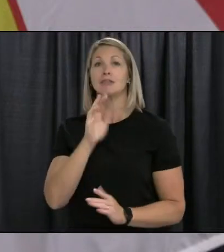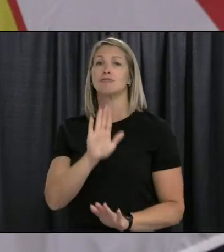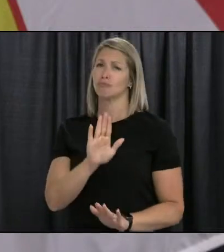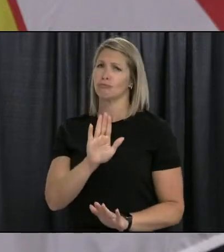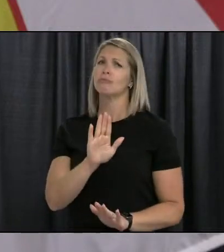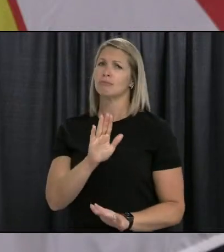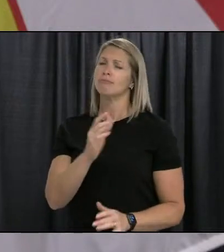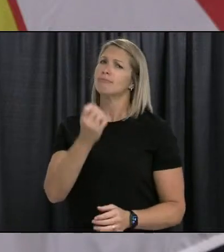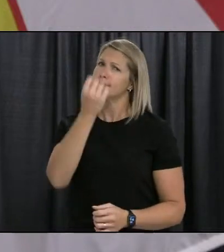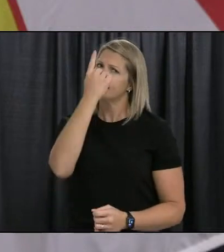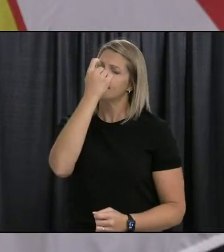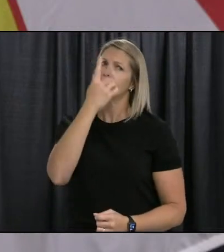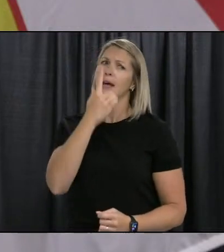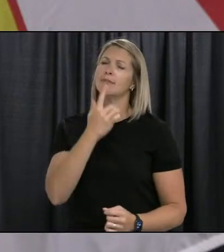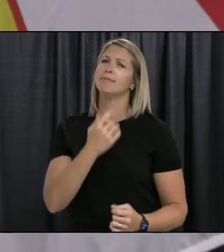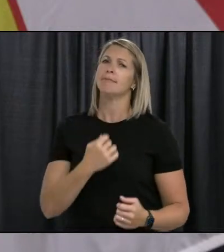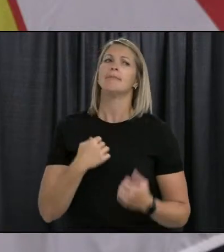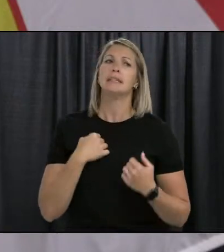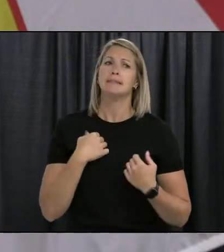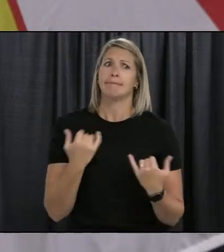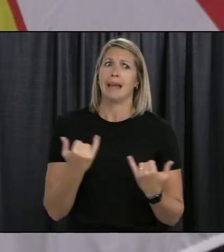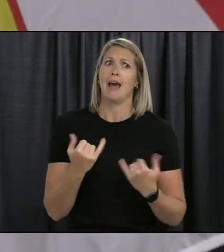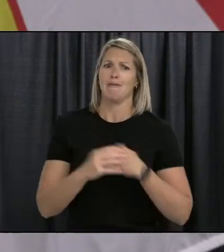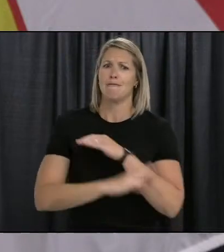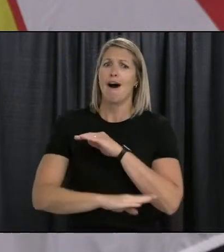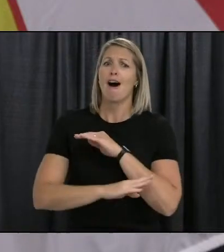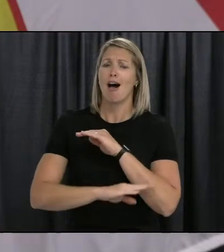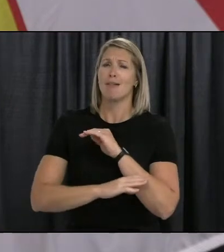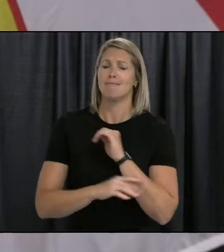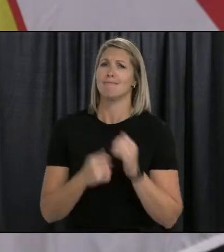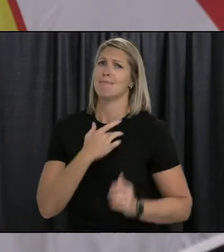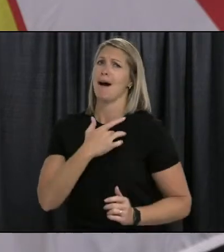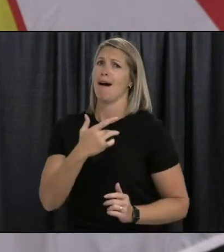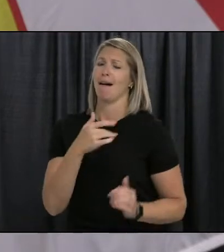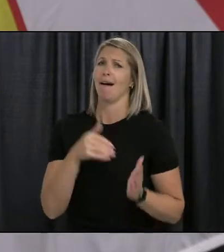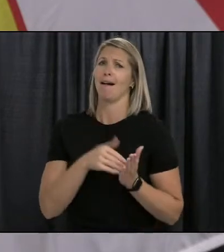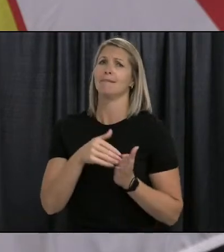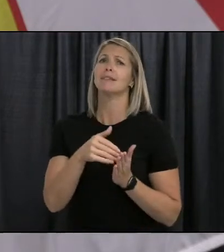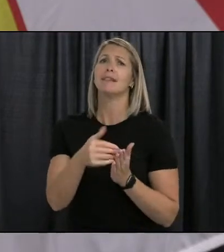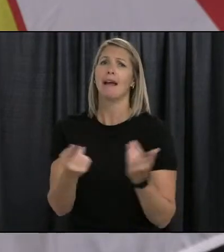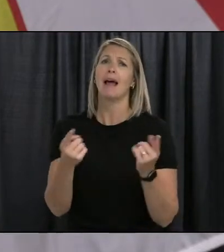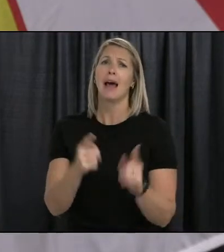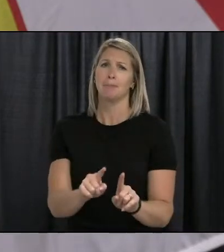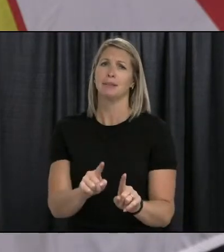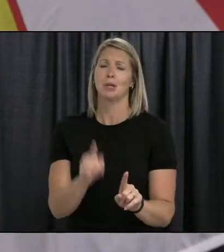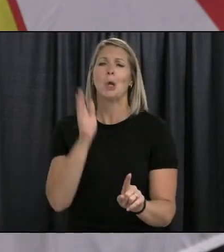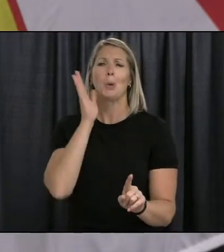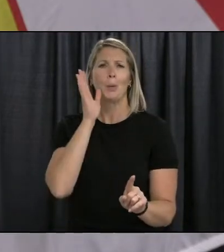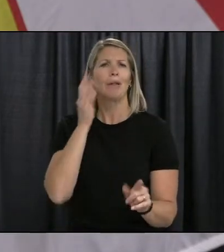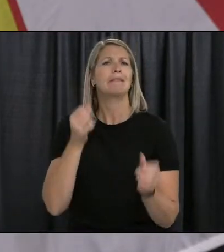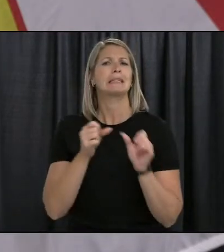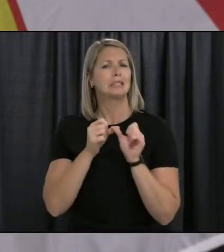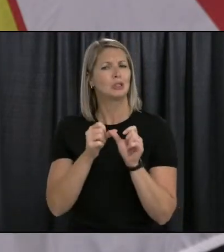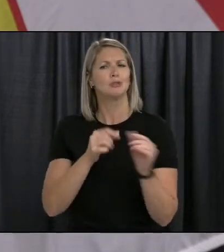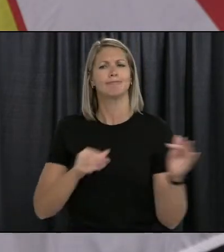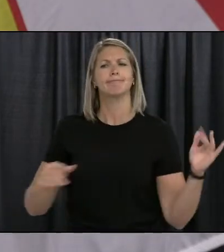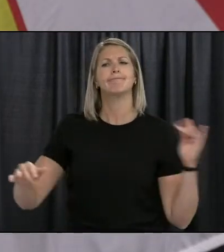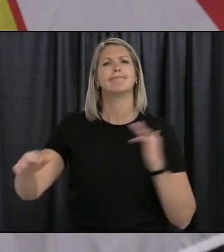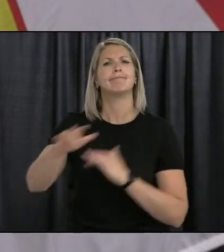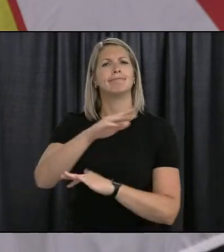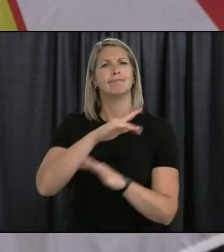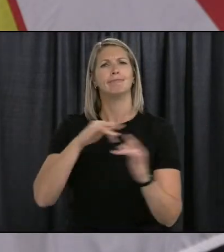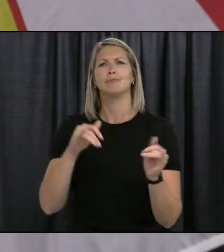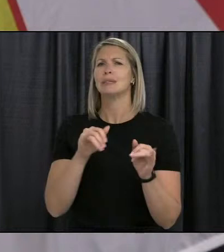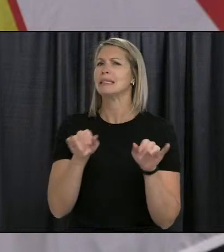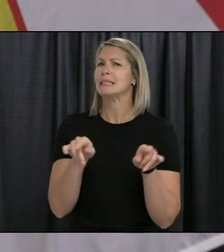with the loosening of some public health measures, and as the cold weather approaches, common viruses are once again circulating. Many